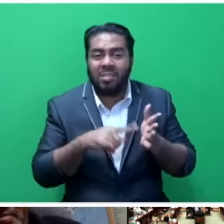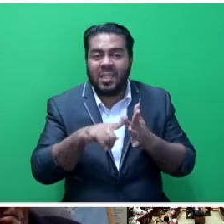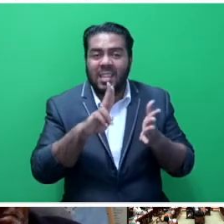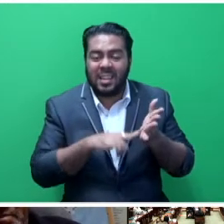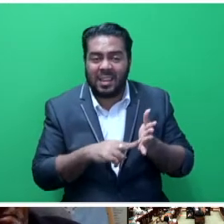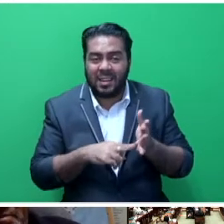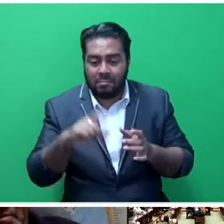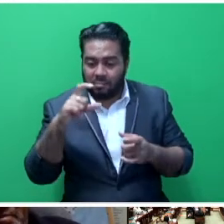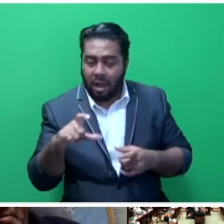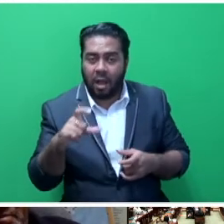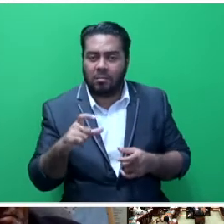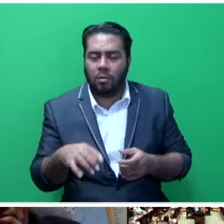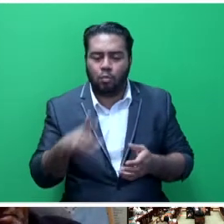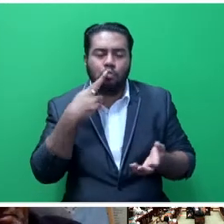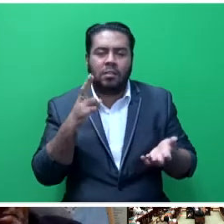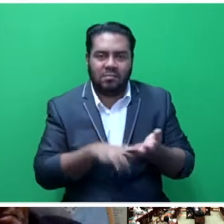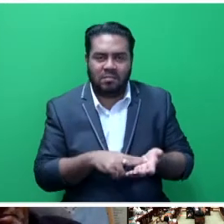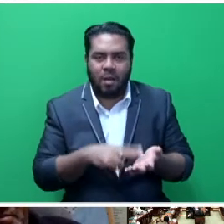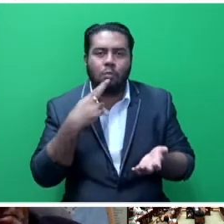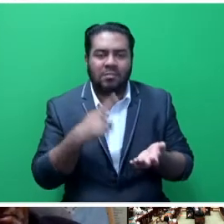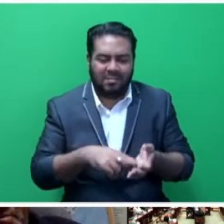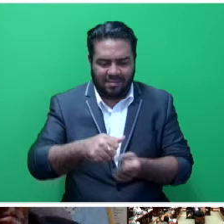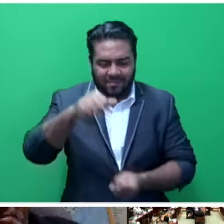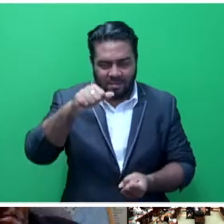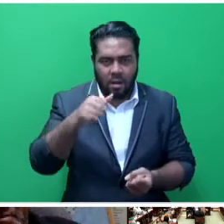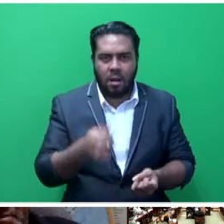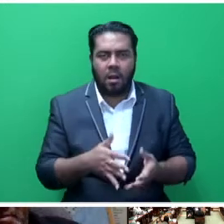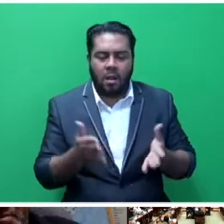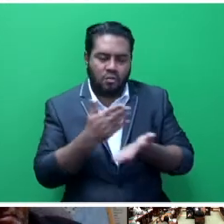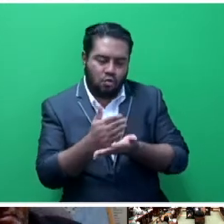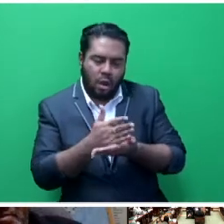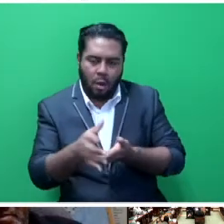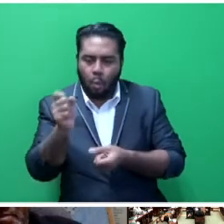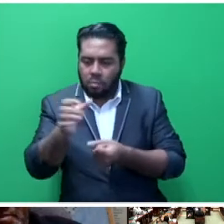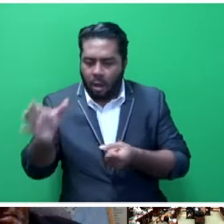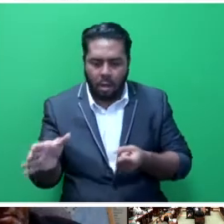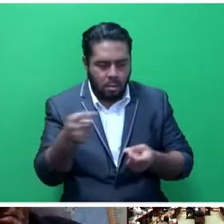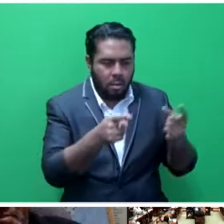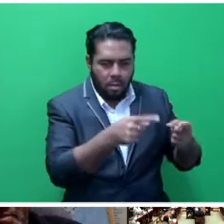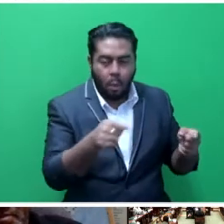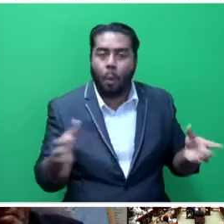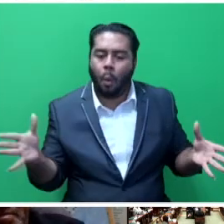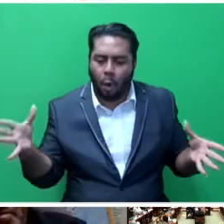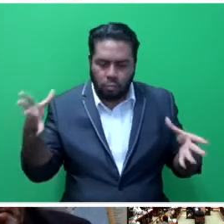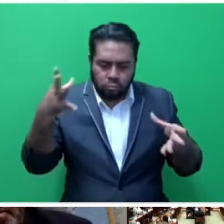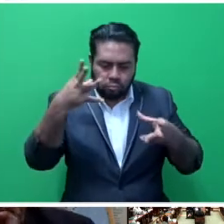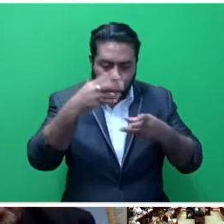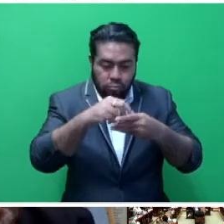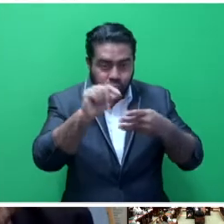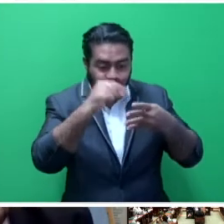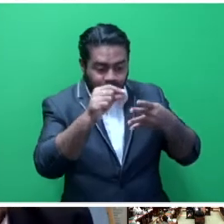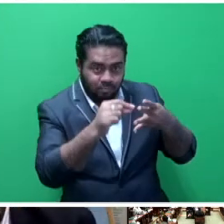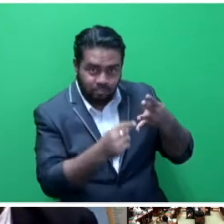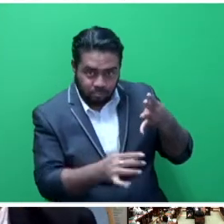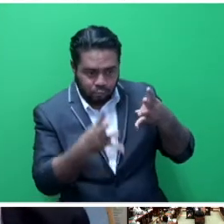its registration certificate, the schedule of directors, and the shareholders. All of these things have to be provided by the